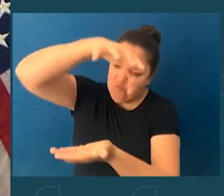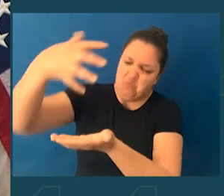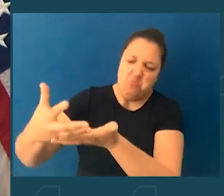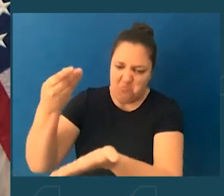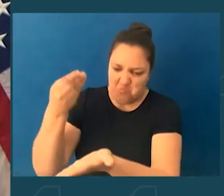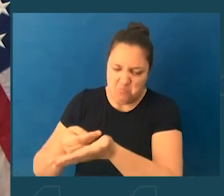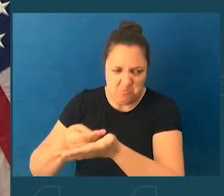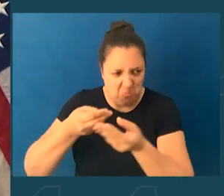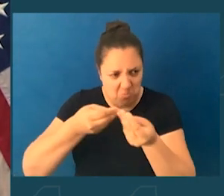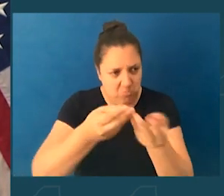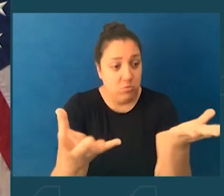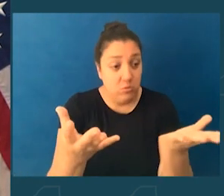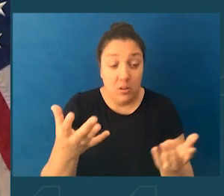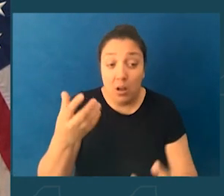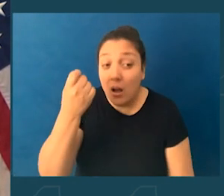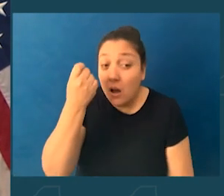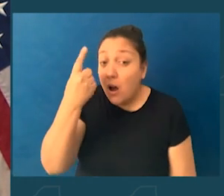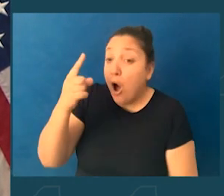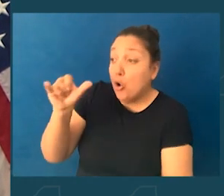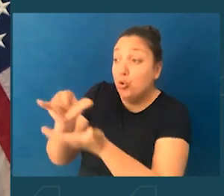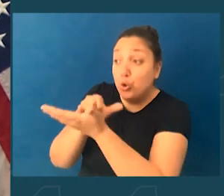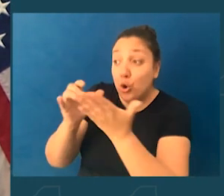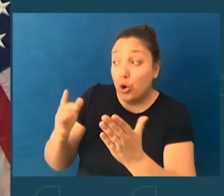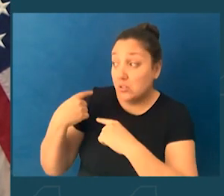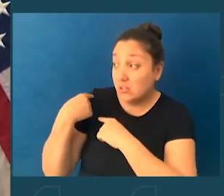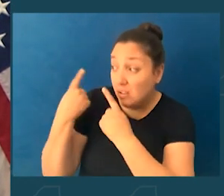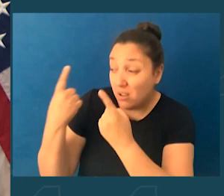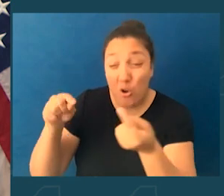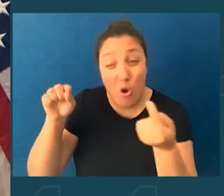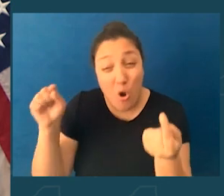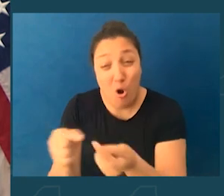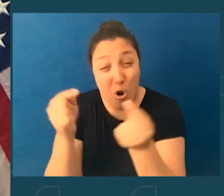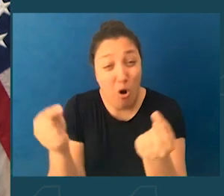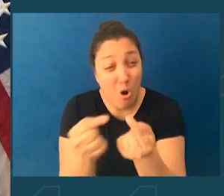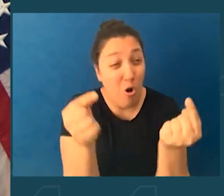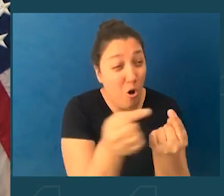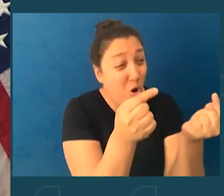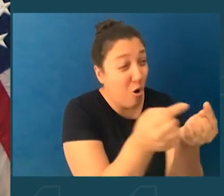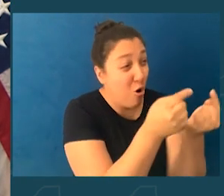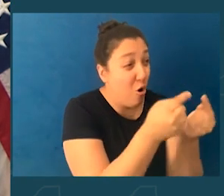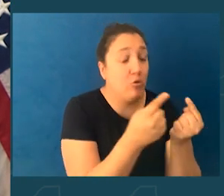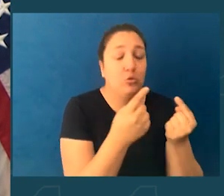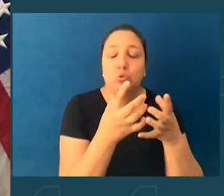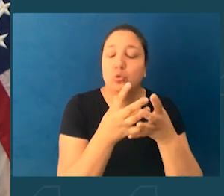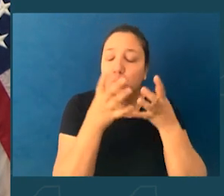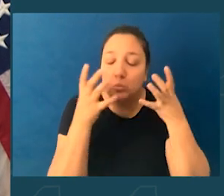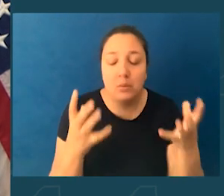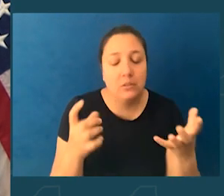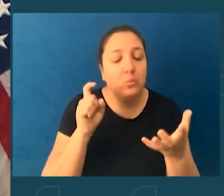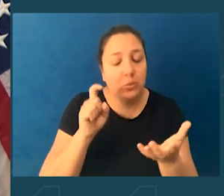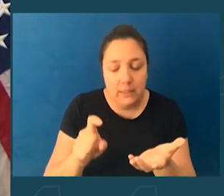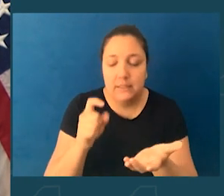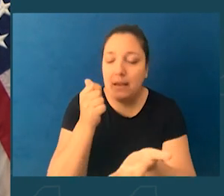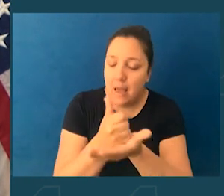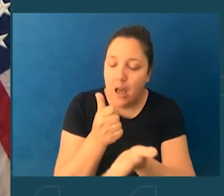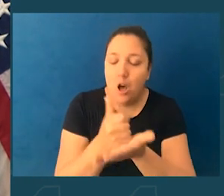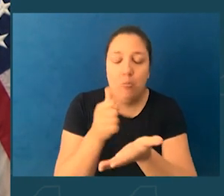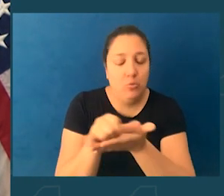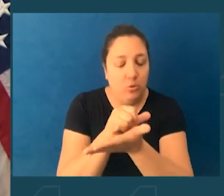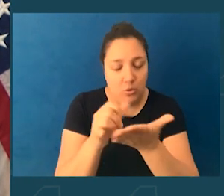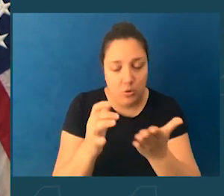New Yorkers. It is too painful. And in my budget that I announced in January, I said, I am putting